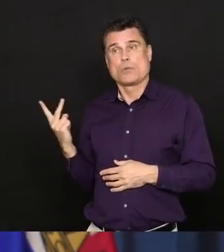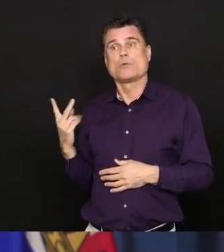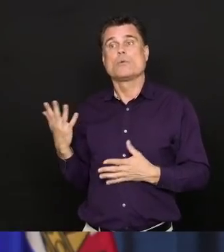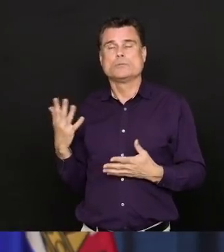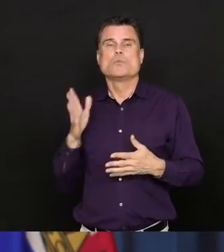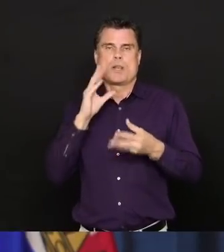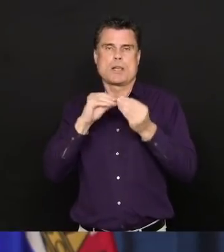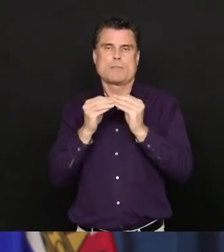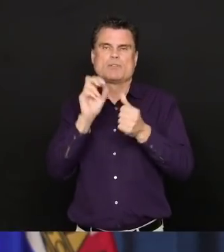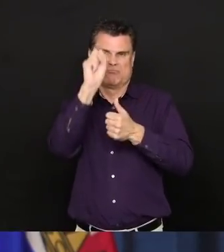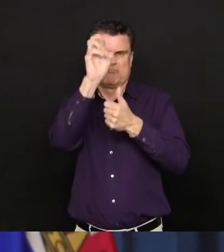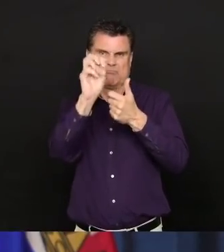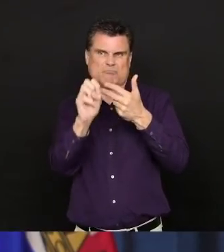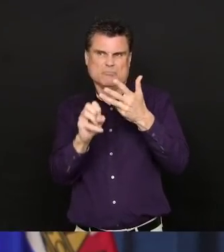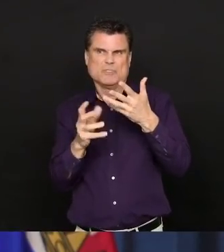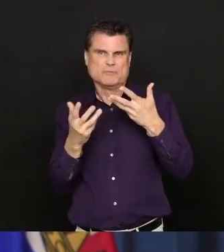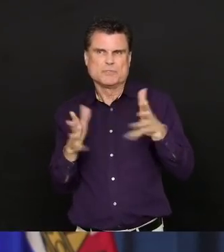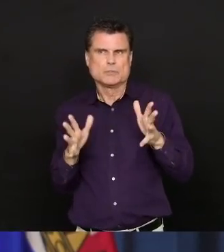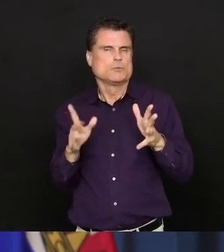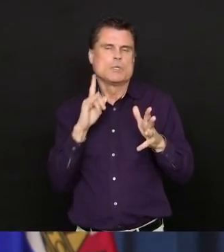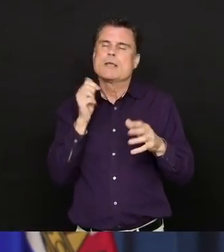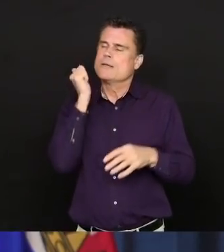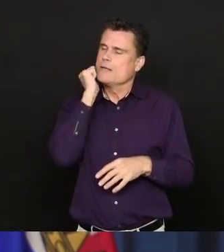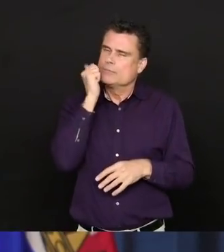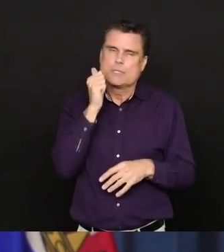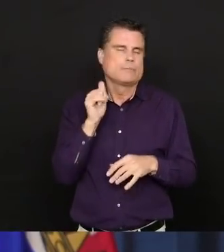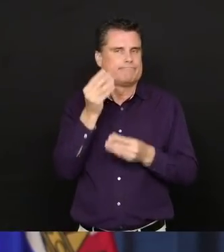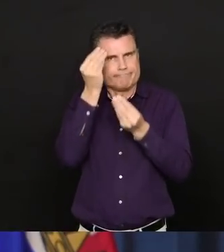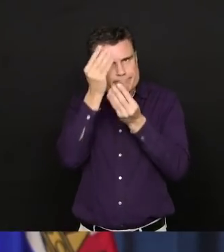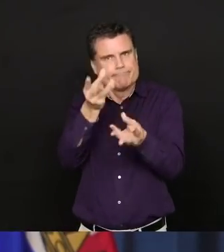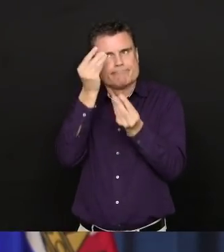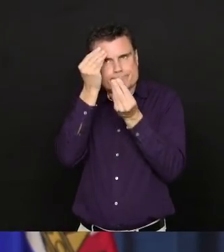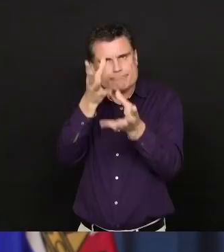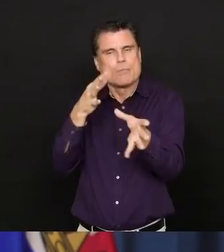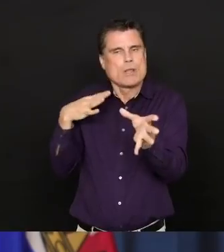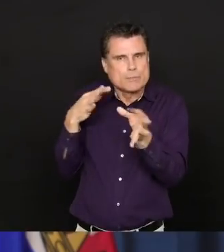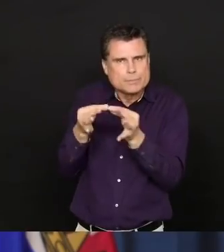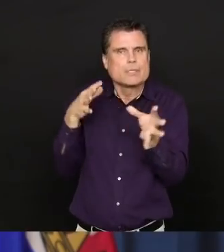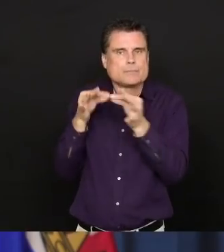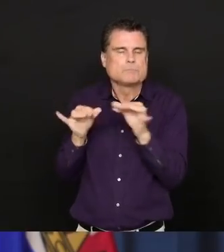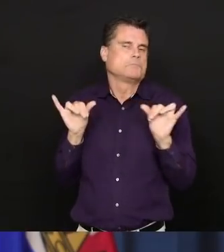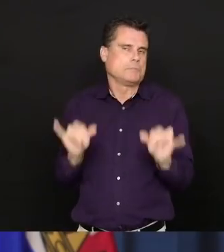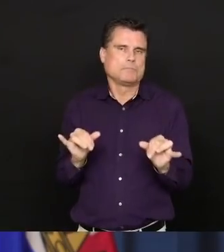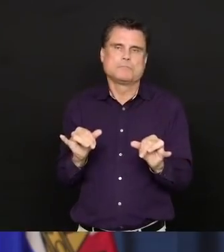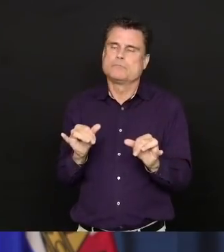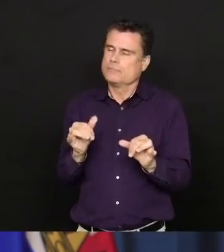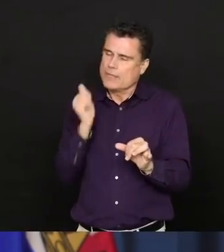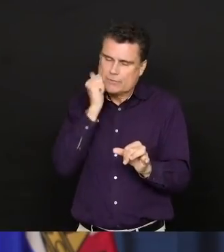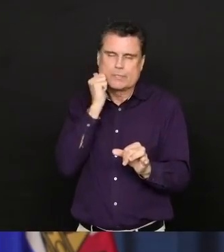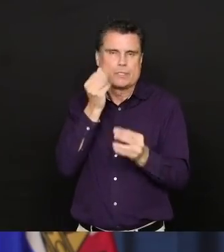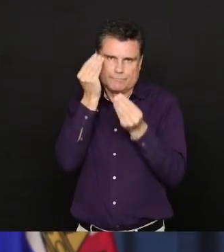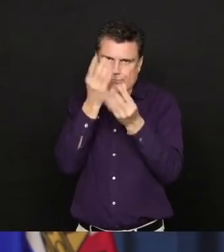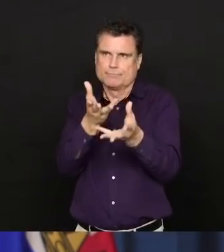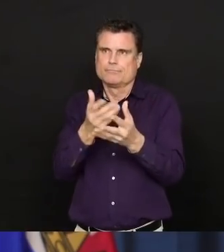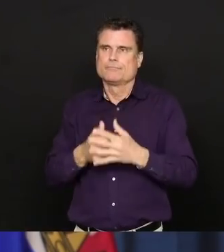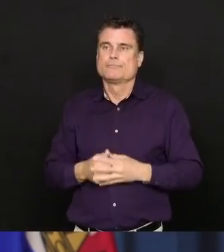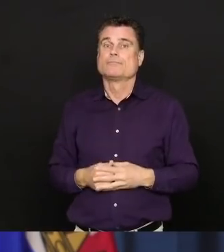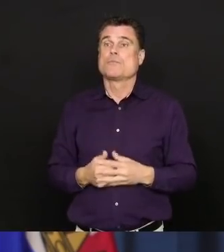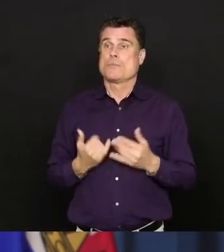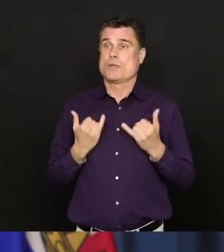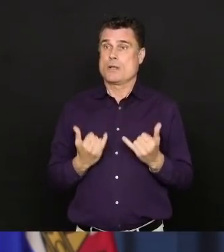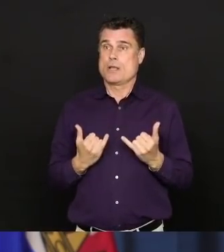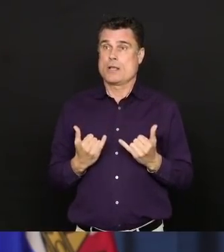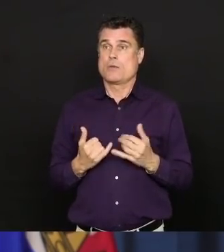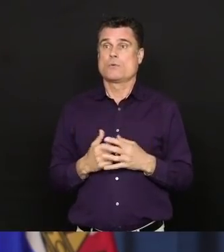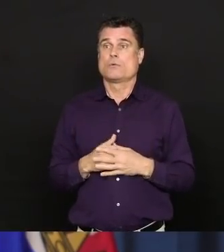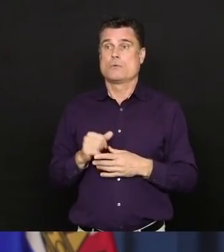today are what we've been reporting every day, which is the detailed results of what's happening in our